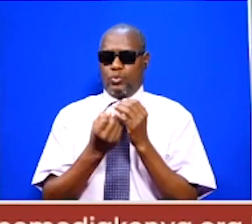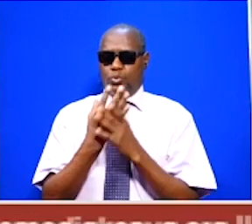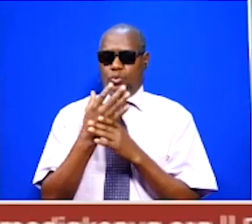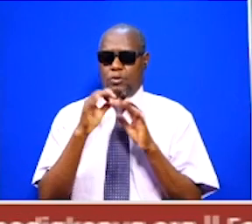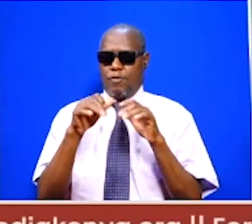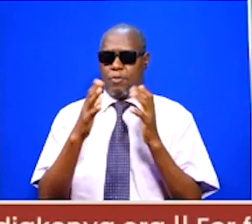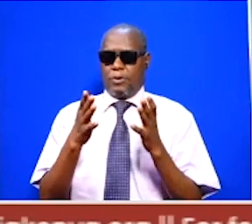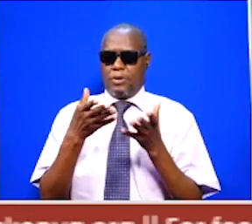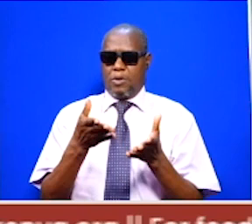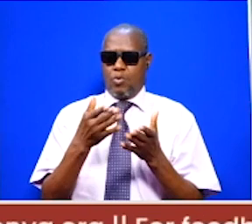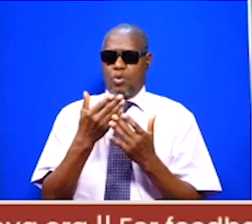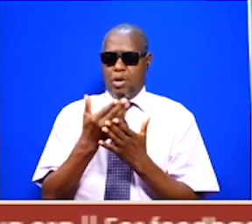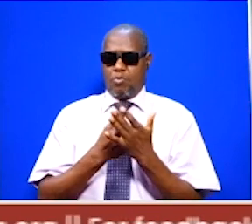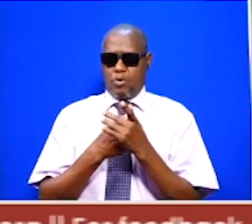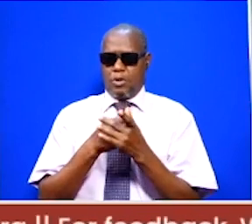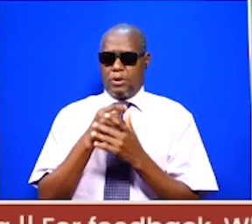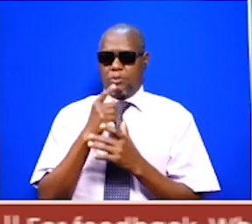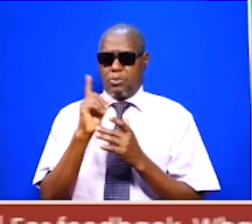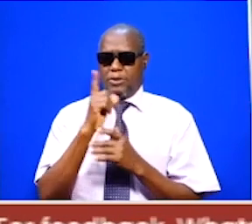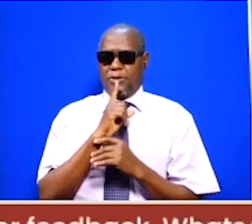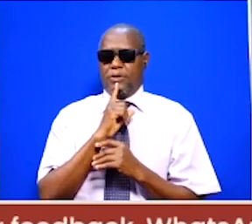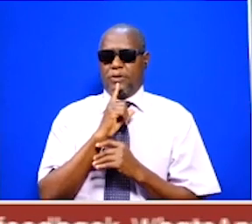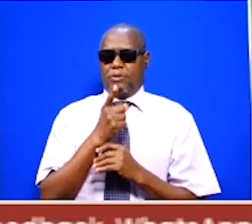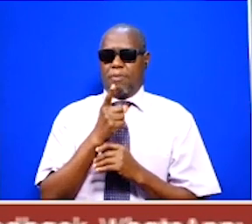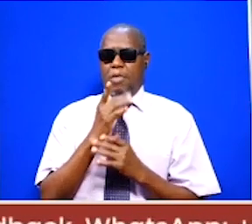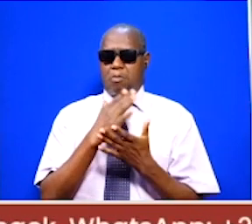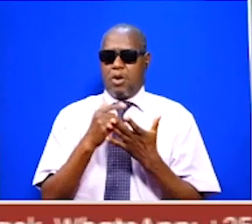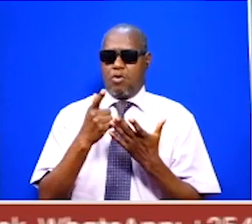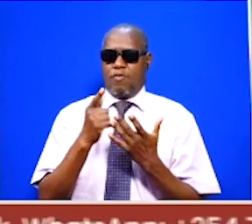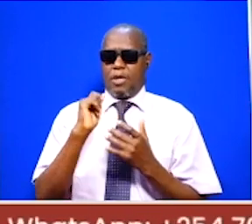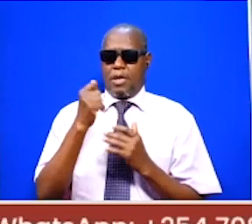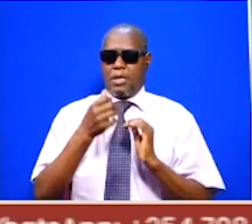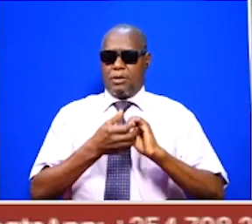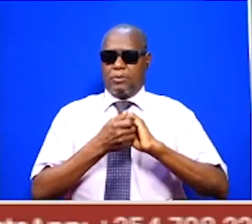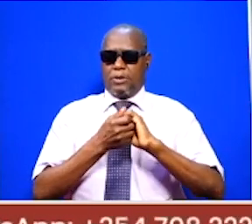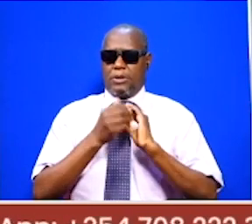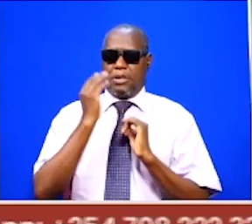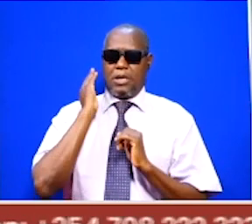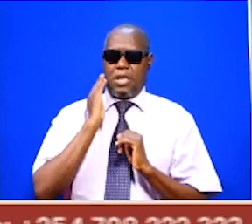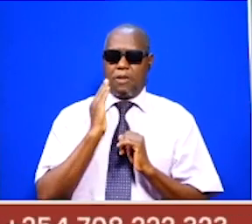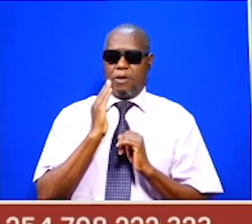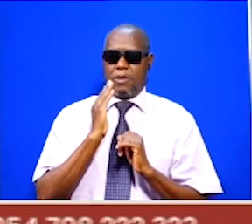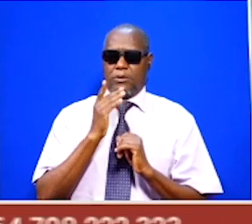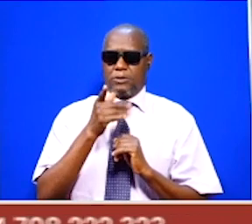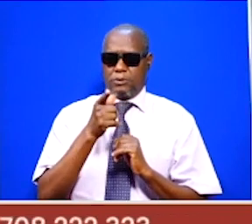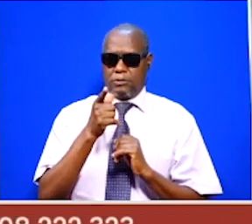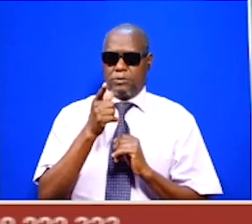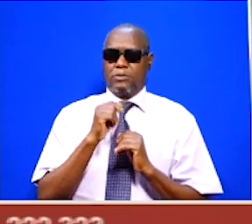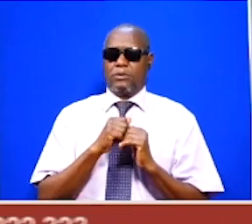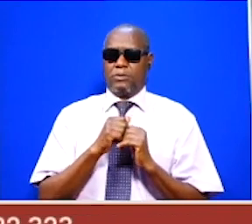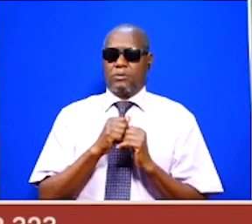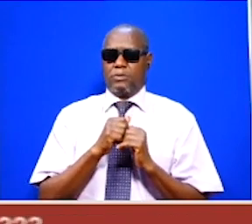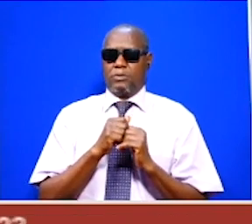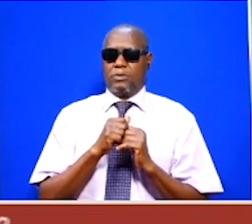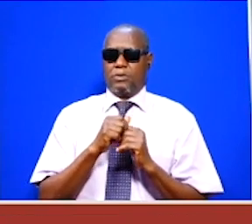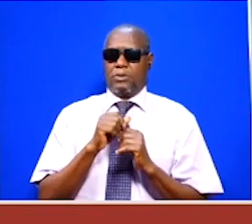Grace Ahati reports, the president has stated that as part of Kenya's partnership with the Netherlands-based Lipton Tea and Infusions Company, Kenya